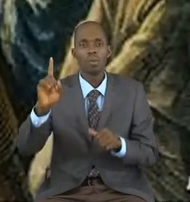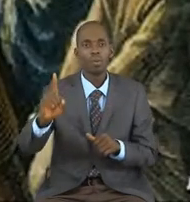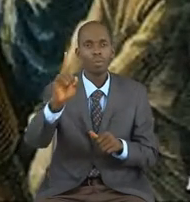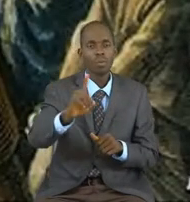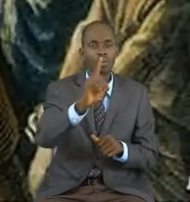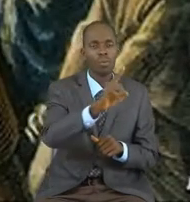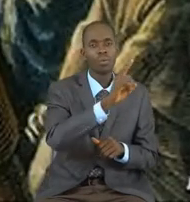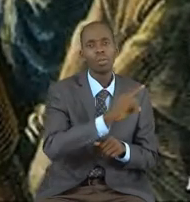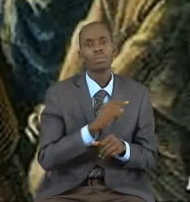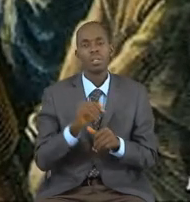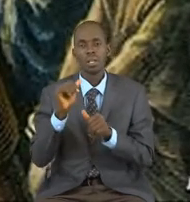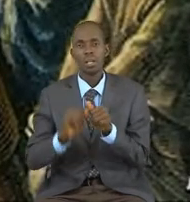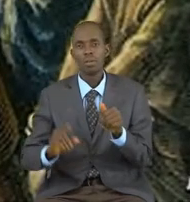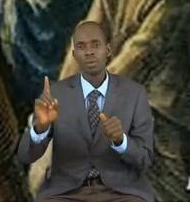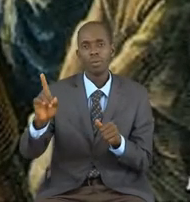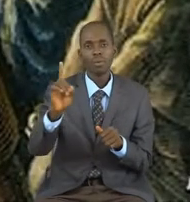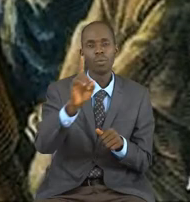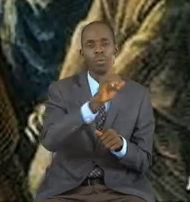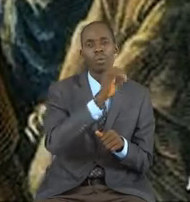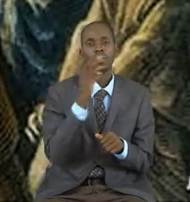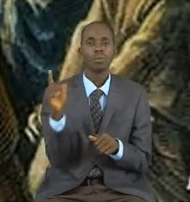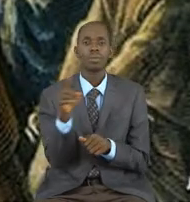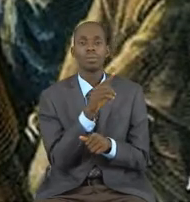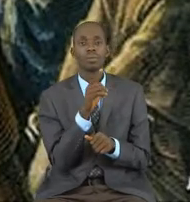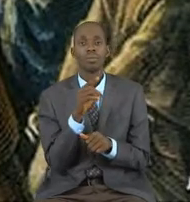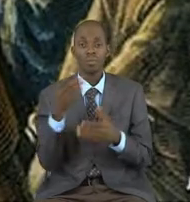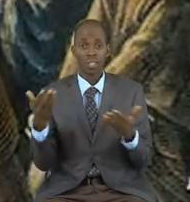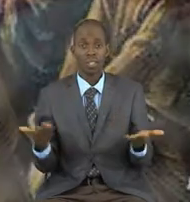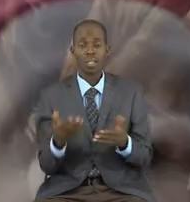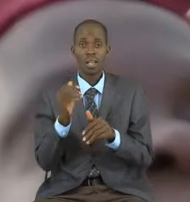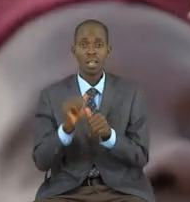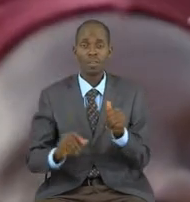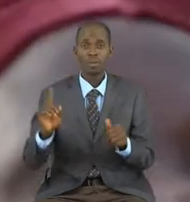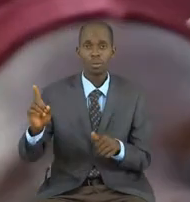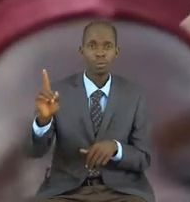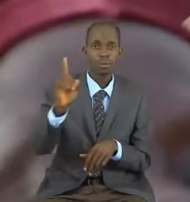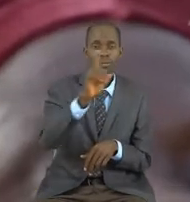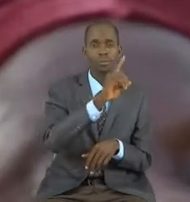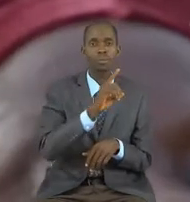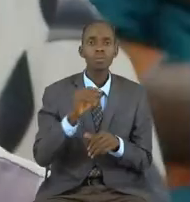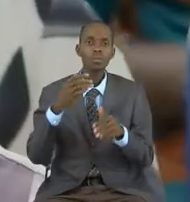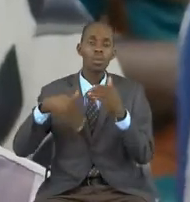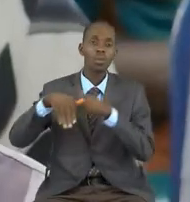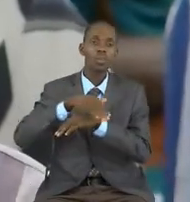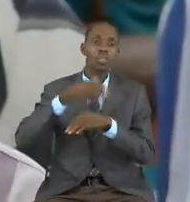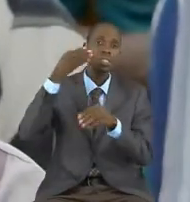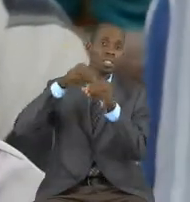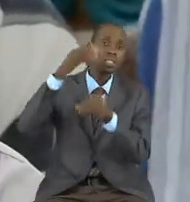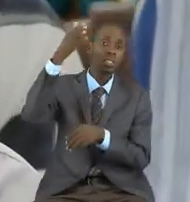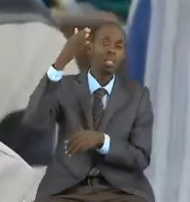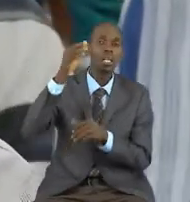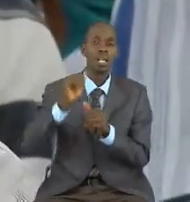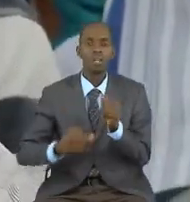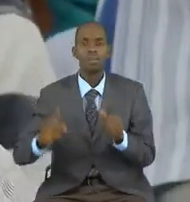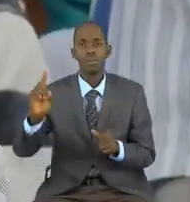them, each of them, over there, each of them, over there, each of them, over